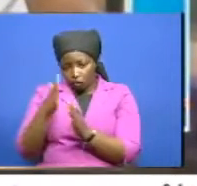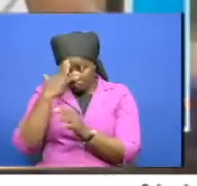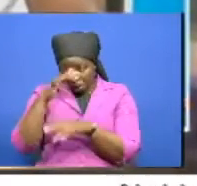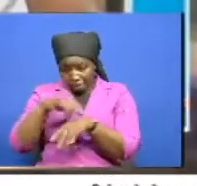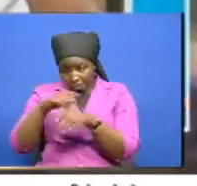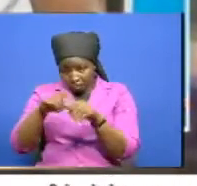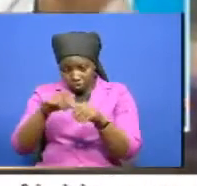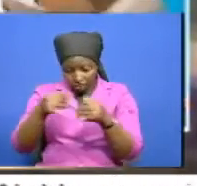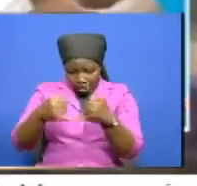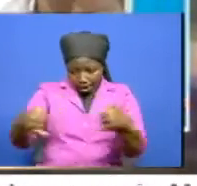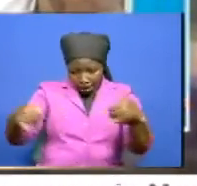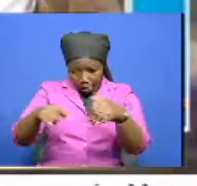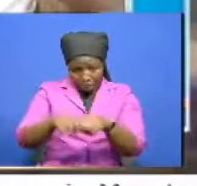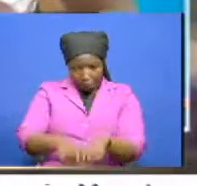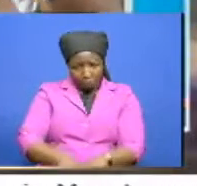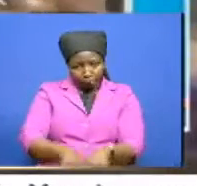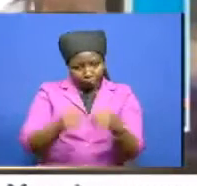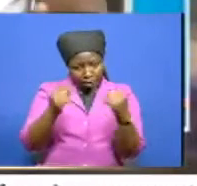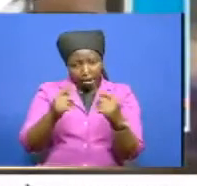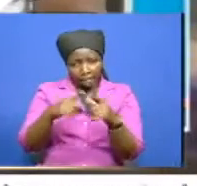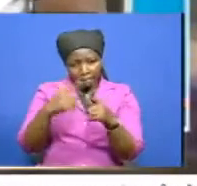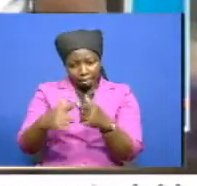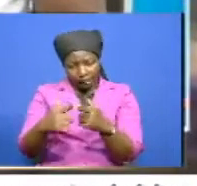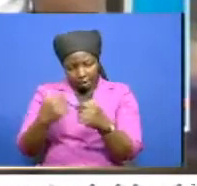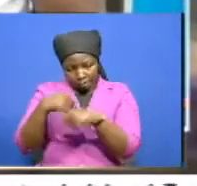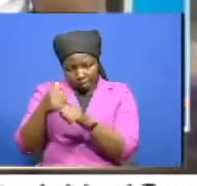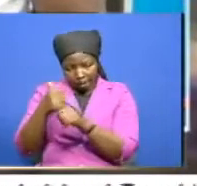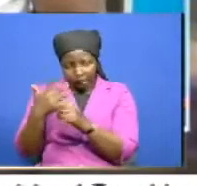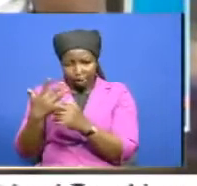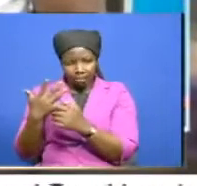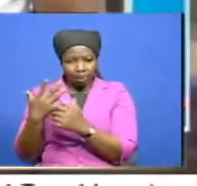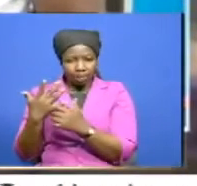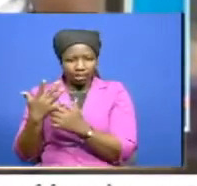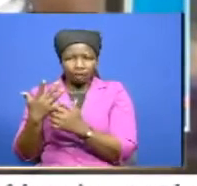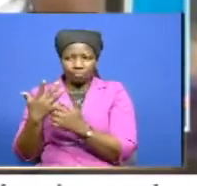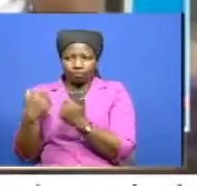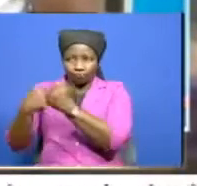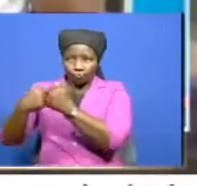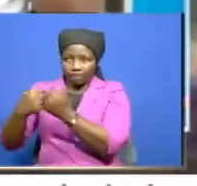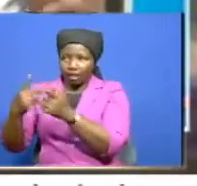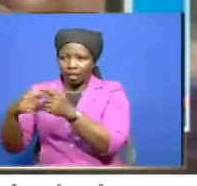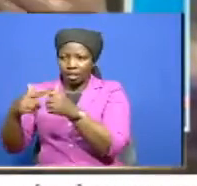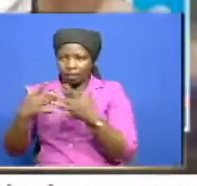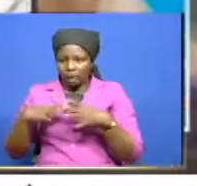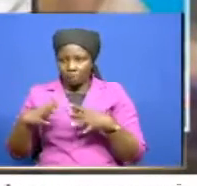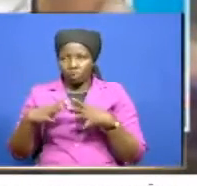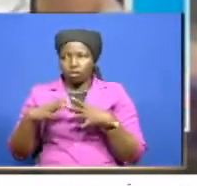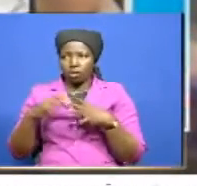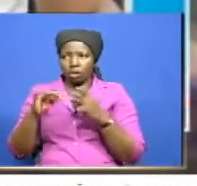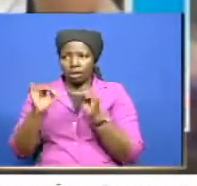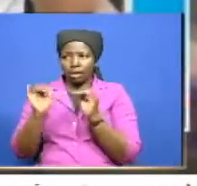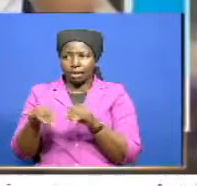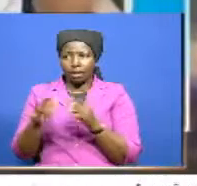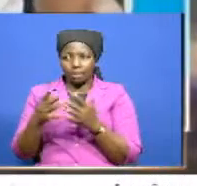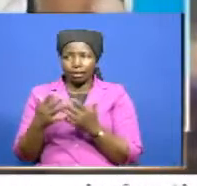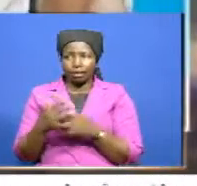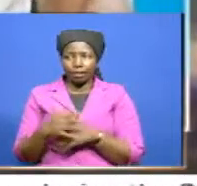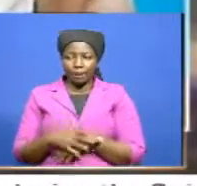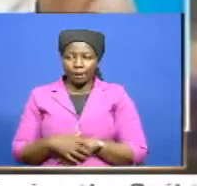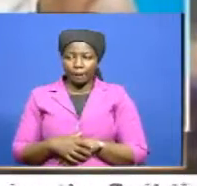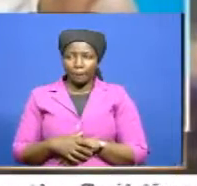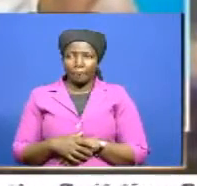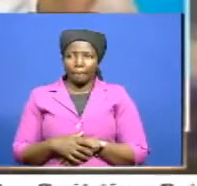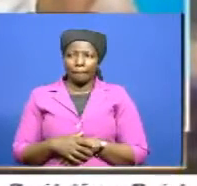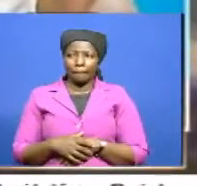the line and they made the tackle, I mean, we've got big boys and people who are able to release their hands, and some offloads didn't work, as you noticed.